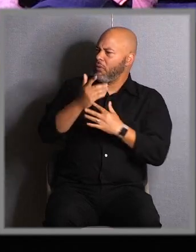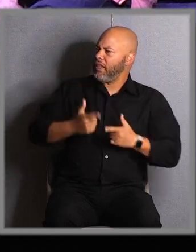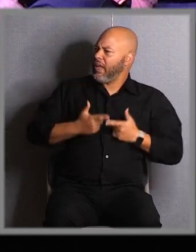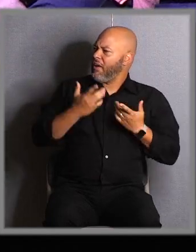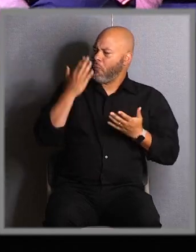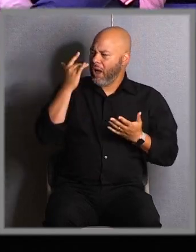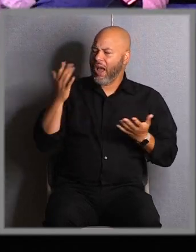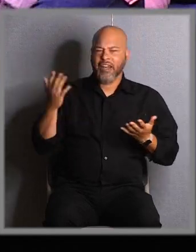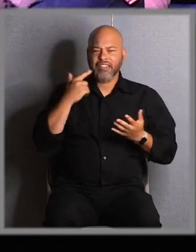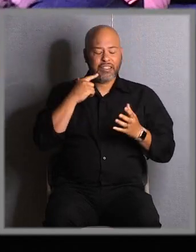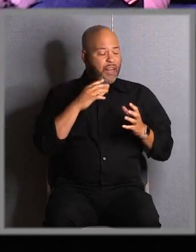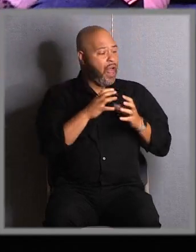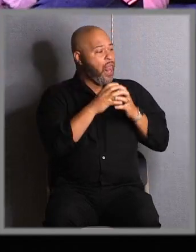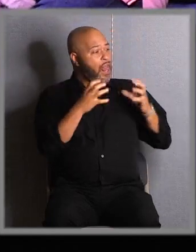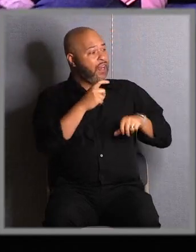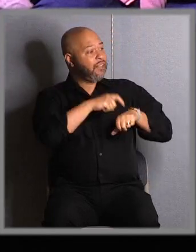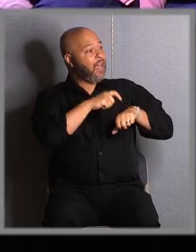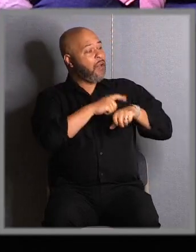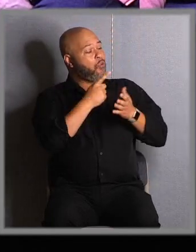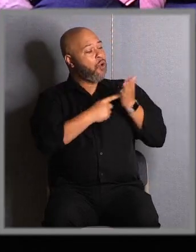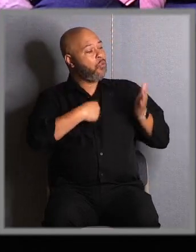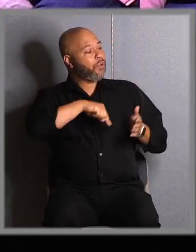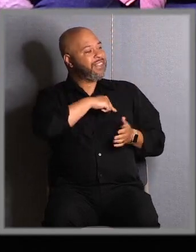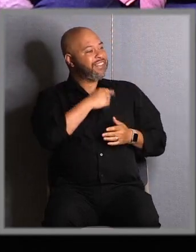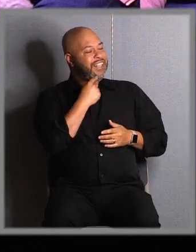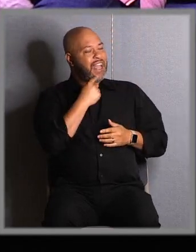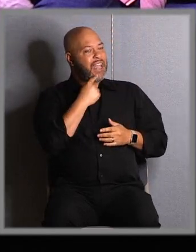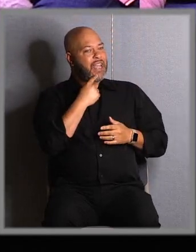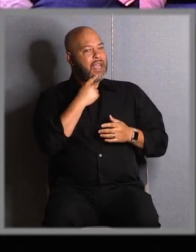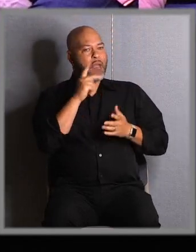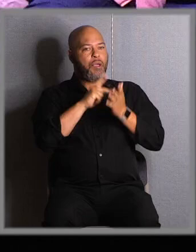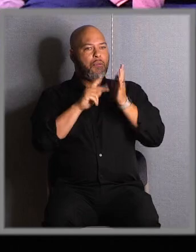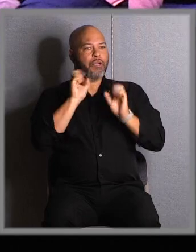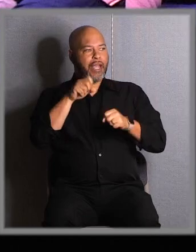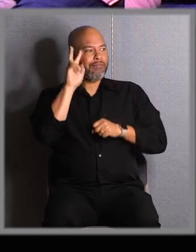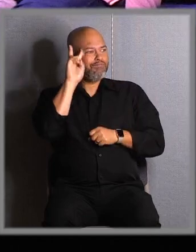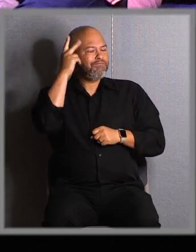Because a lot of times what we say get taken out of context. Okay.